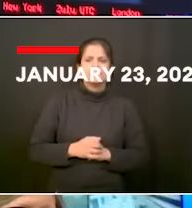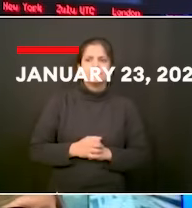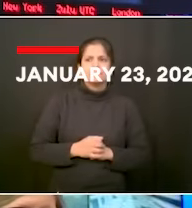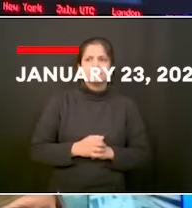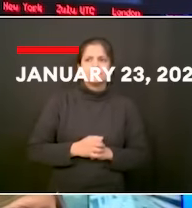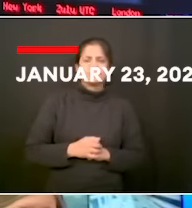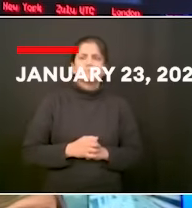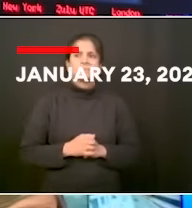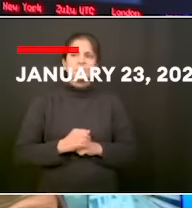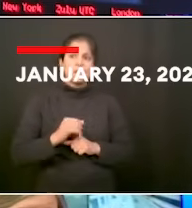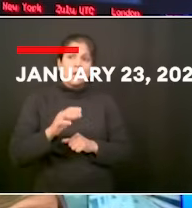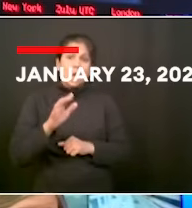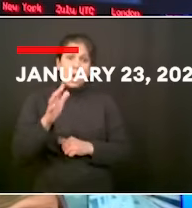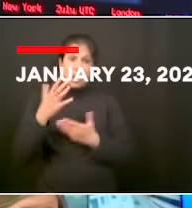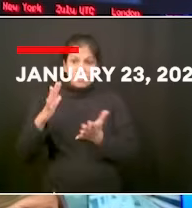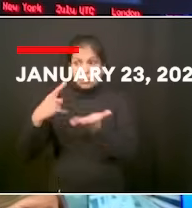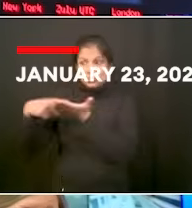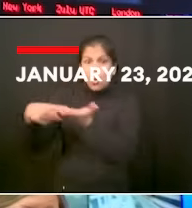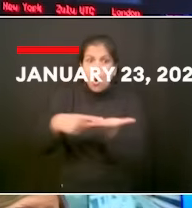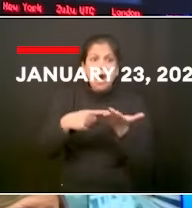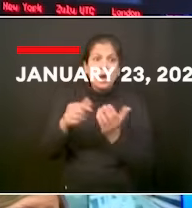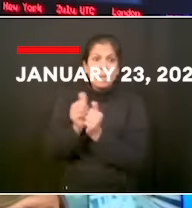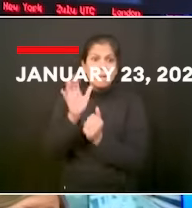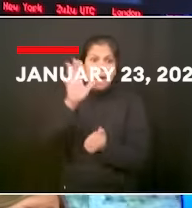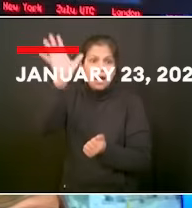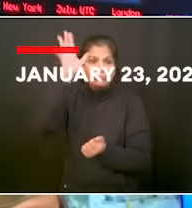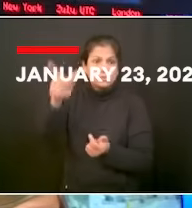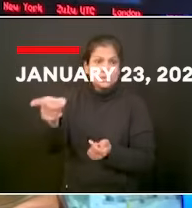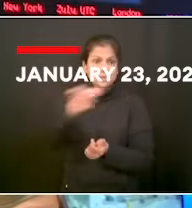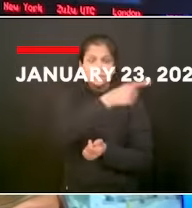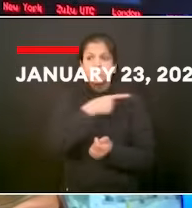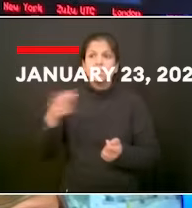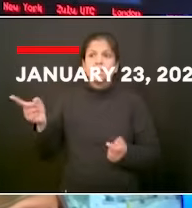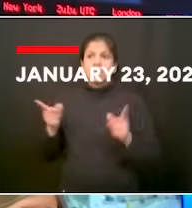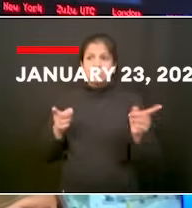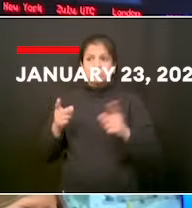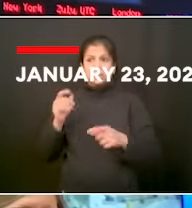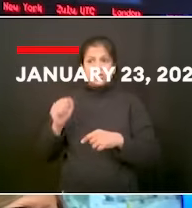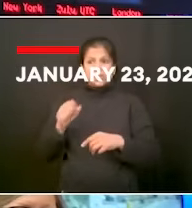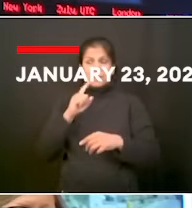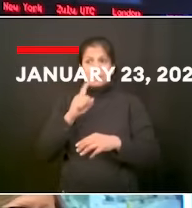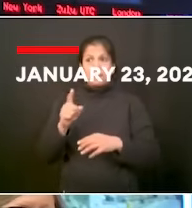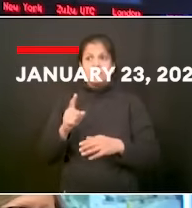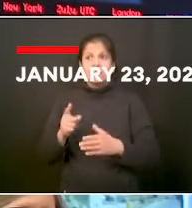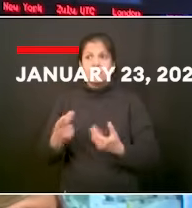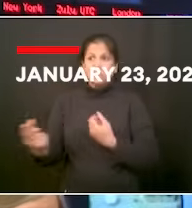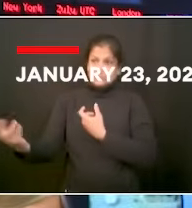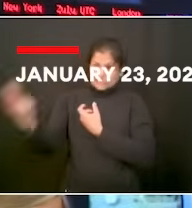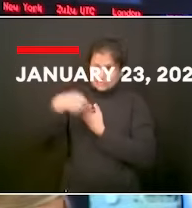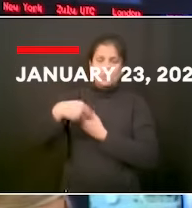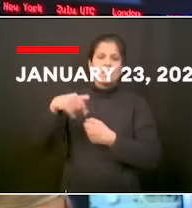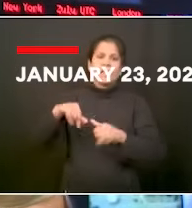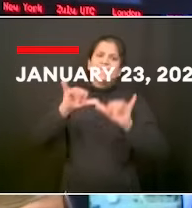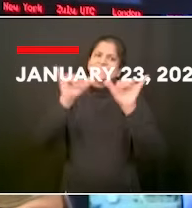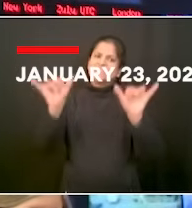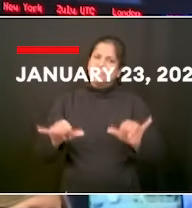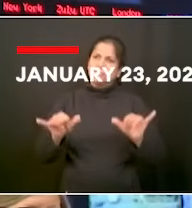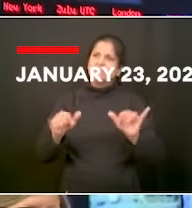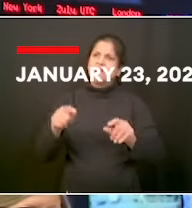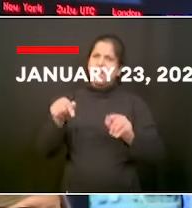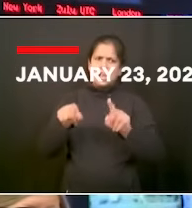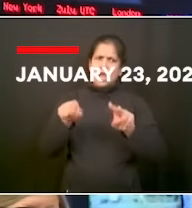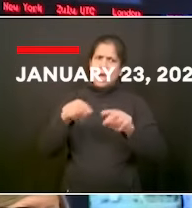and families about logging in early on Sunday so you can get prepared and used to the system. And then also having a staggered